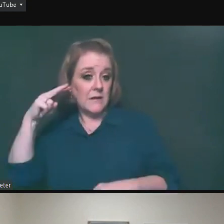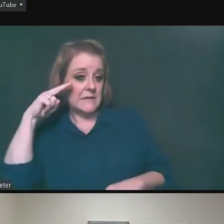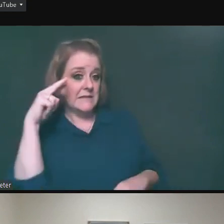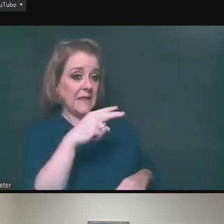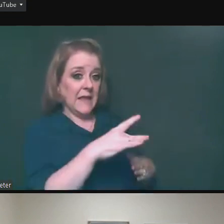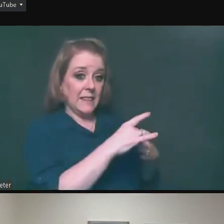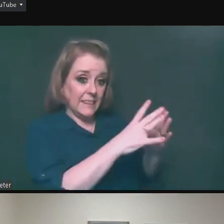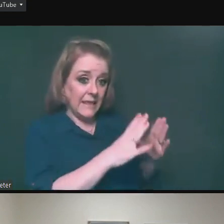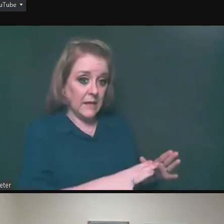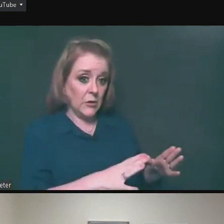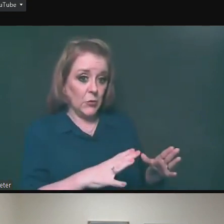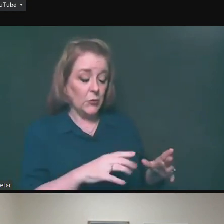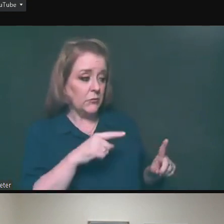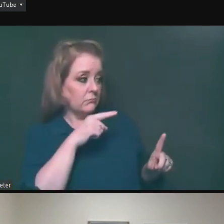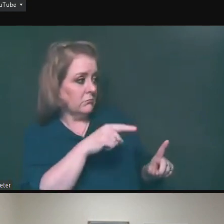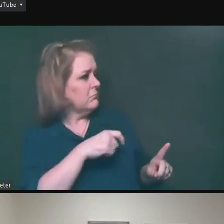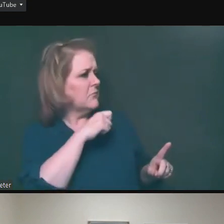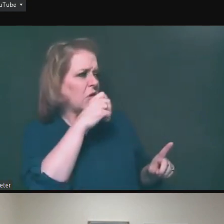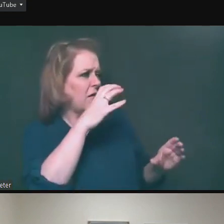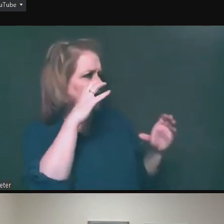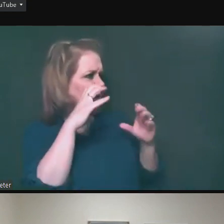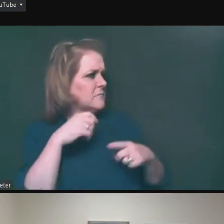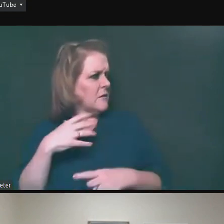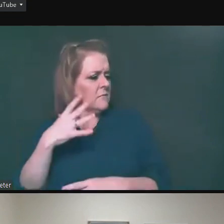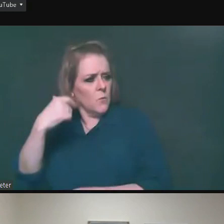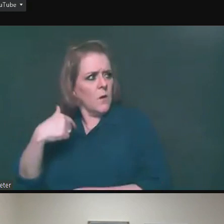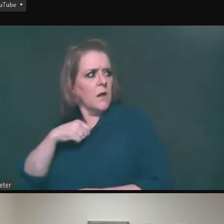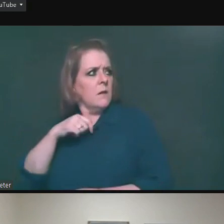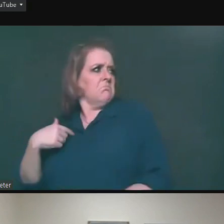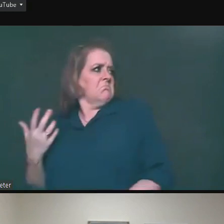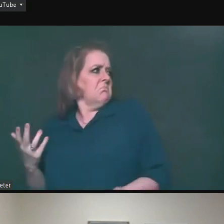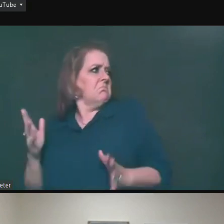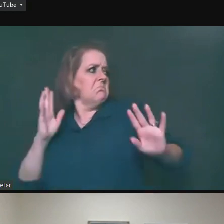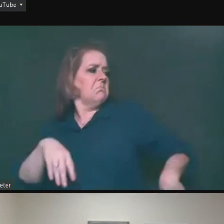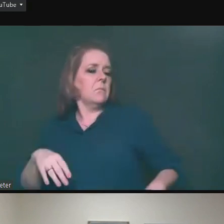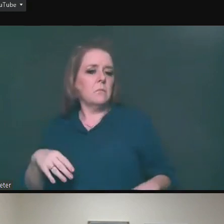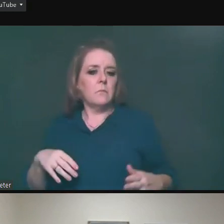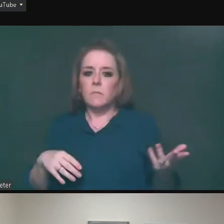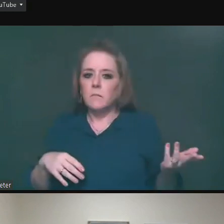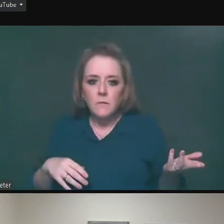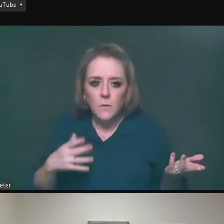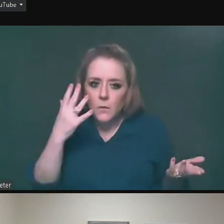asked of them, because as you said, it's the responsible thing to do, isn't being done?